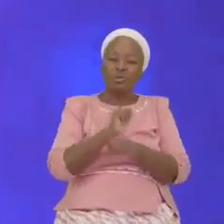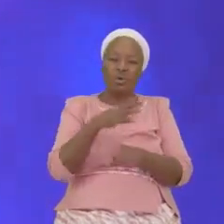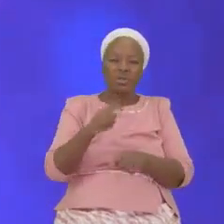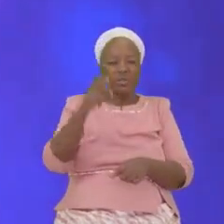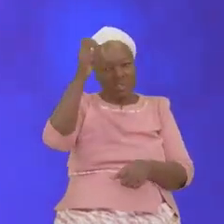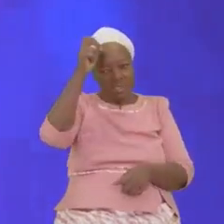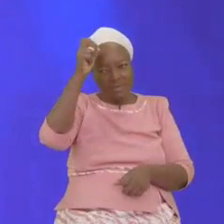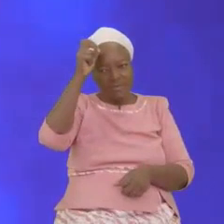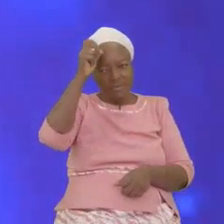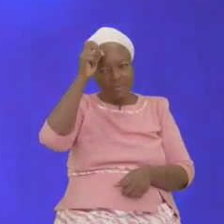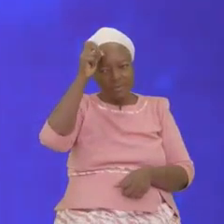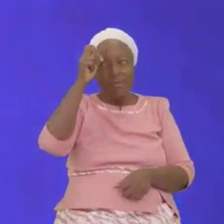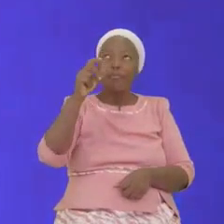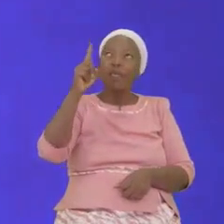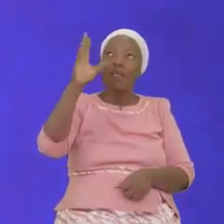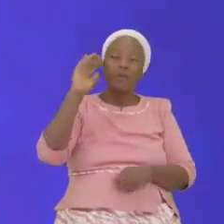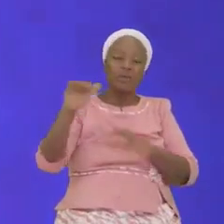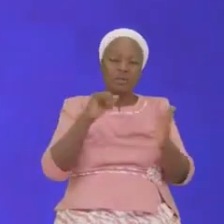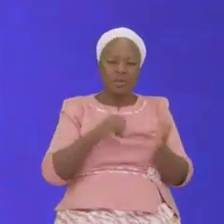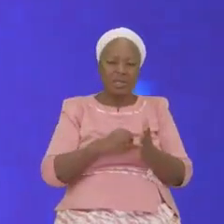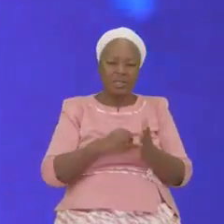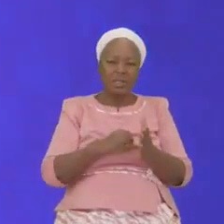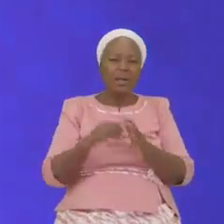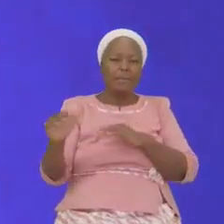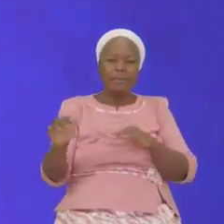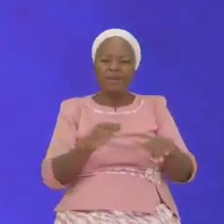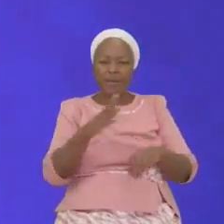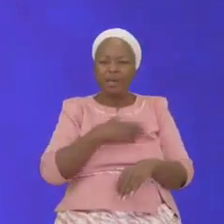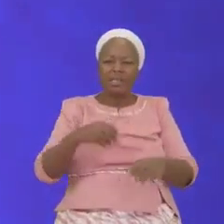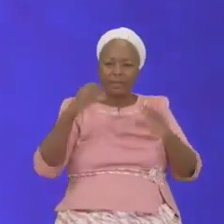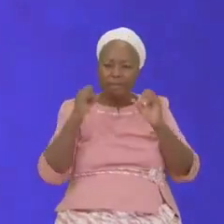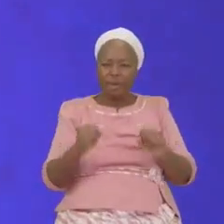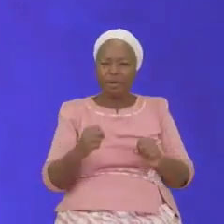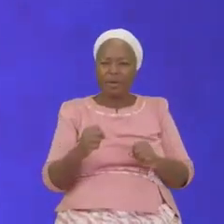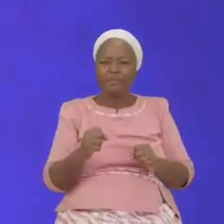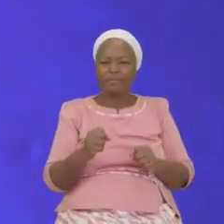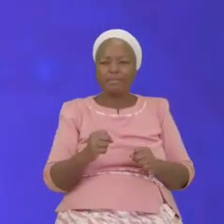devil. He will do it. Performance and power.